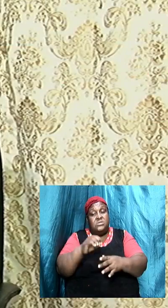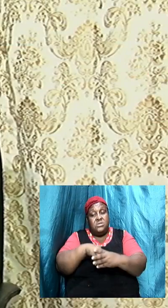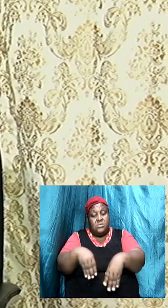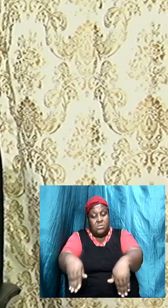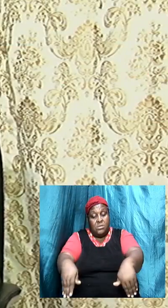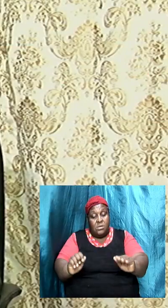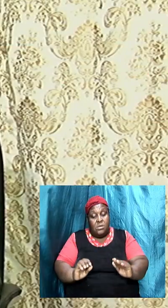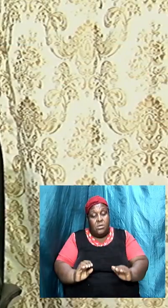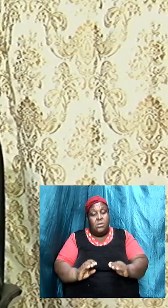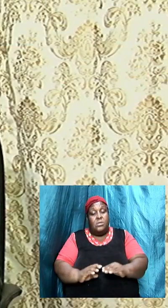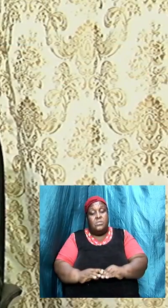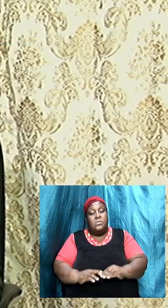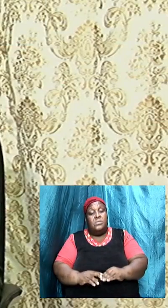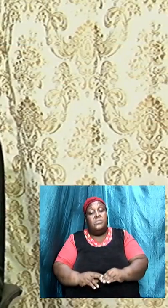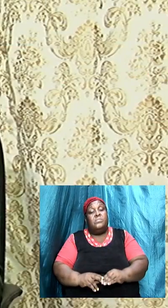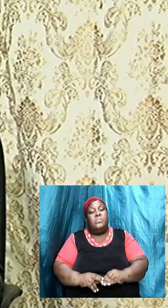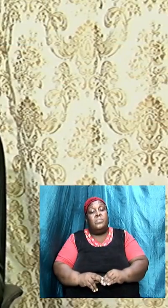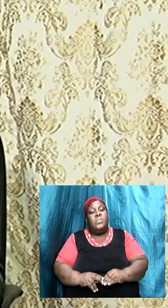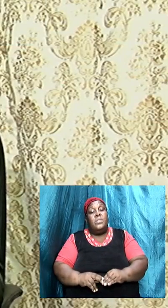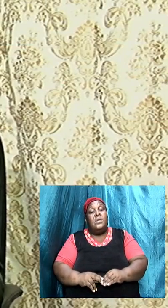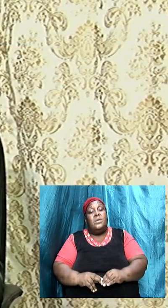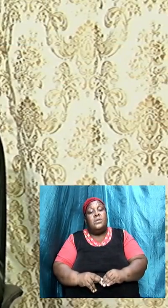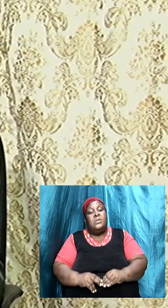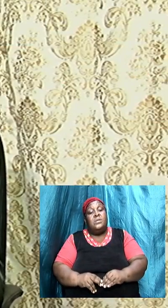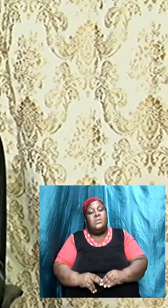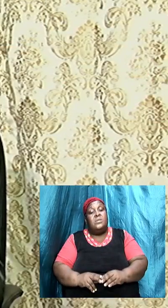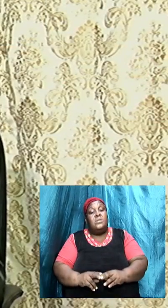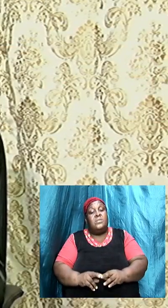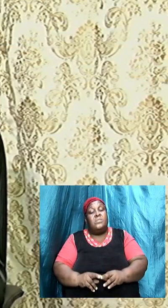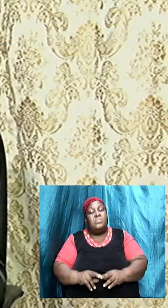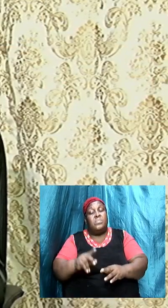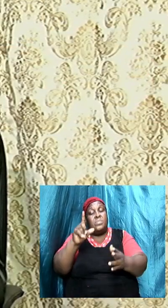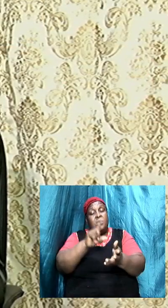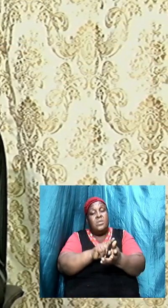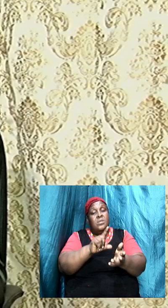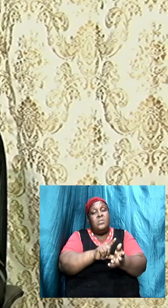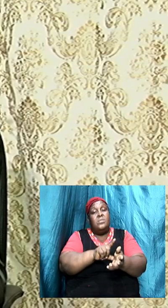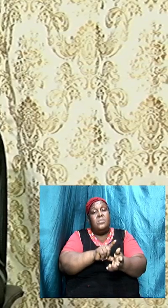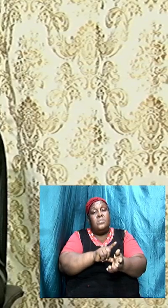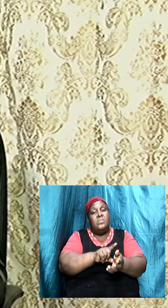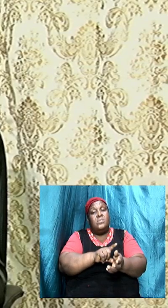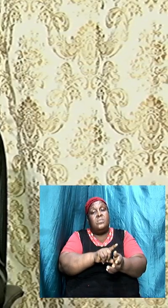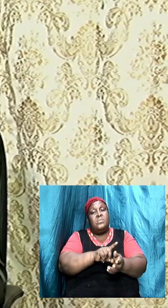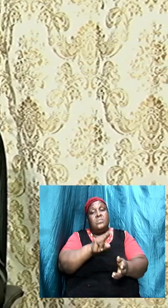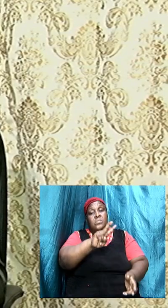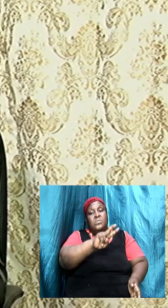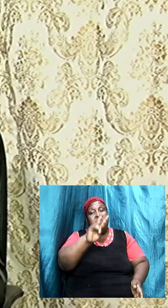that is unbiblical. It's in the Bible. We can also look at Luke 24, 6 and 7.